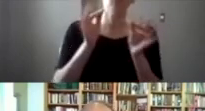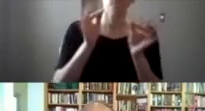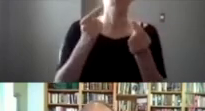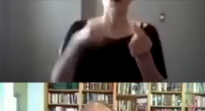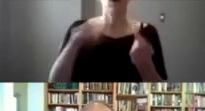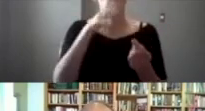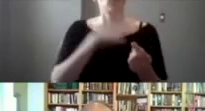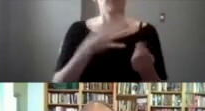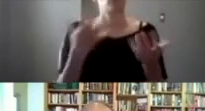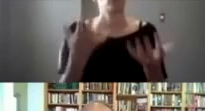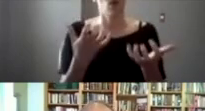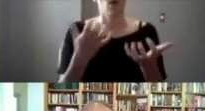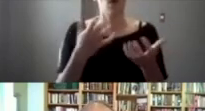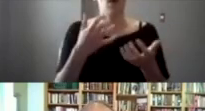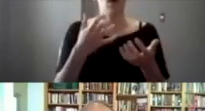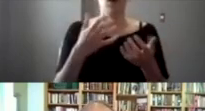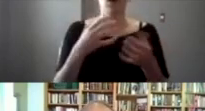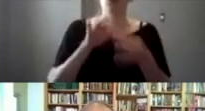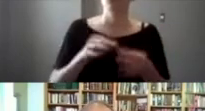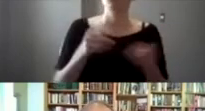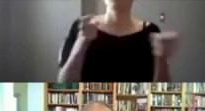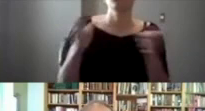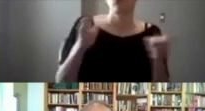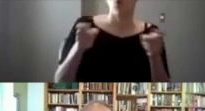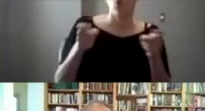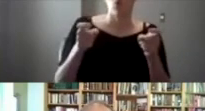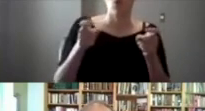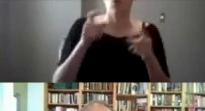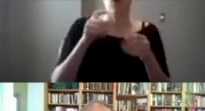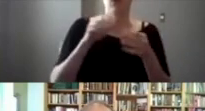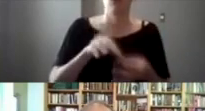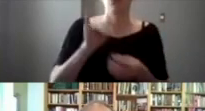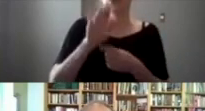and their desire for control over IUD removal.